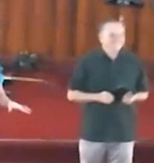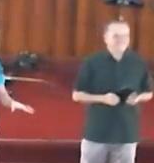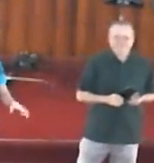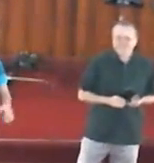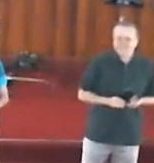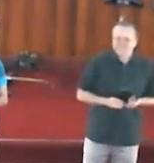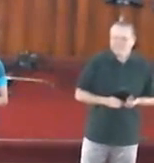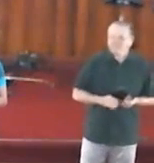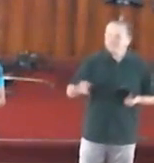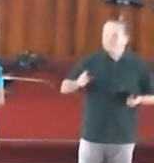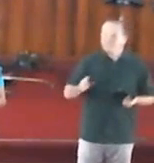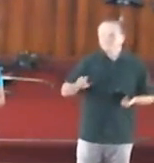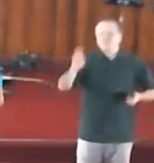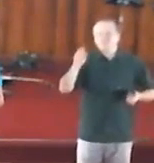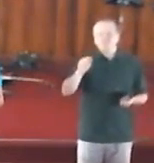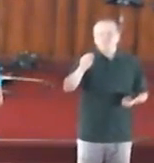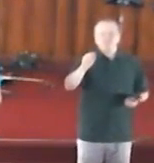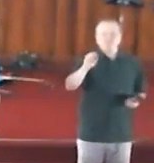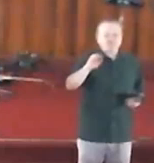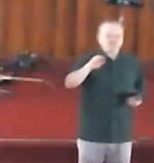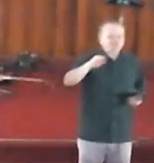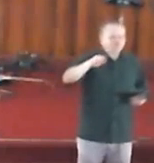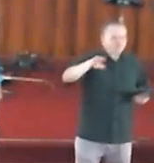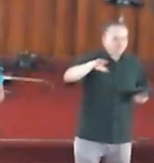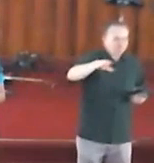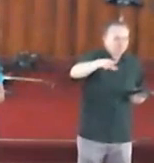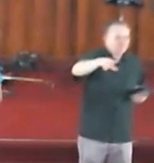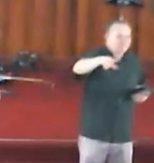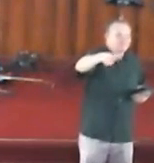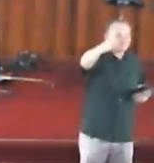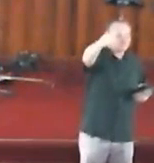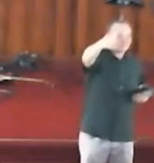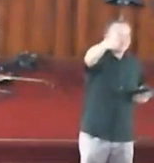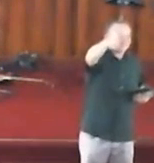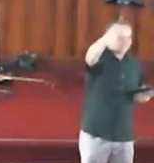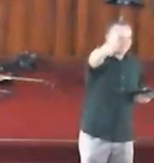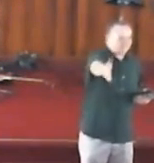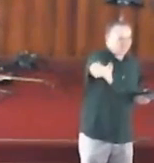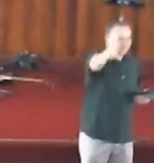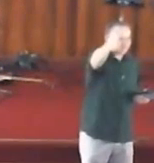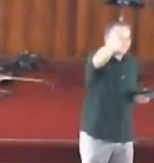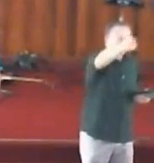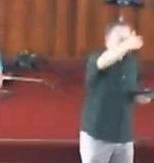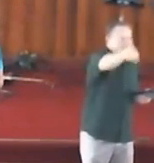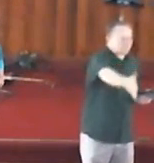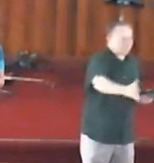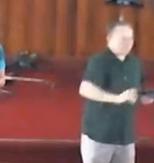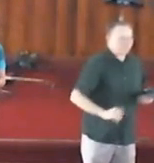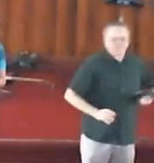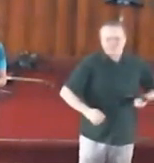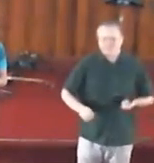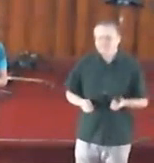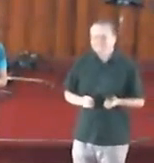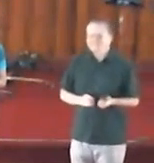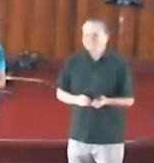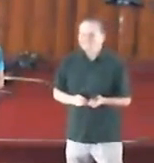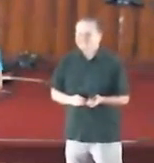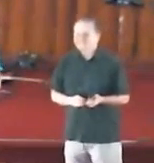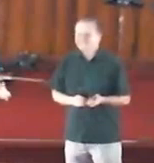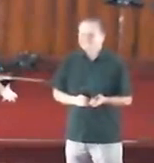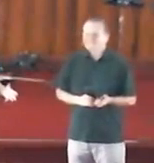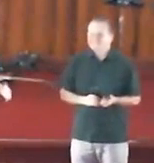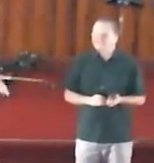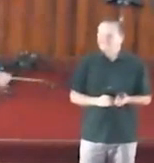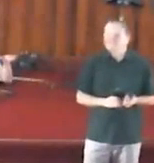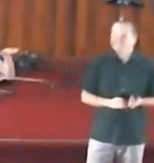be angry. Ahora, ah, no, es que fue una placa tectónica tantos kilómetros debajo de tal ciudad, ¿verdad? Well,